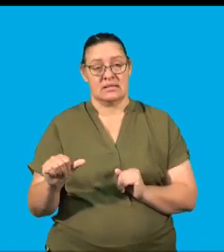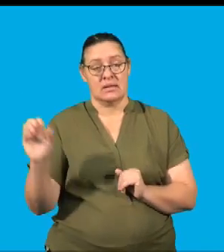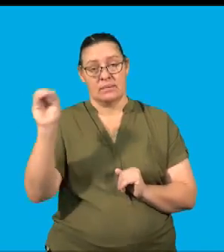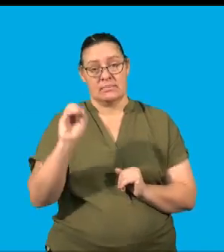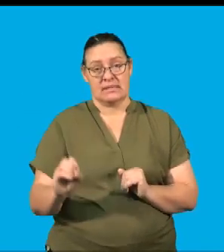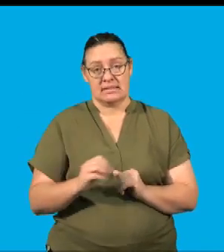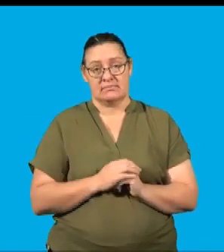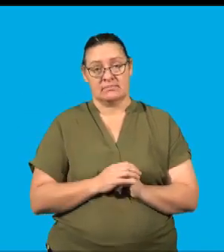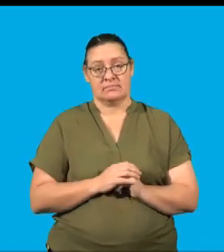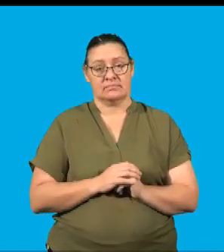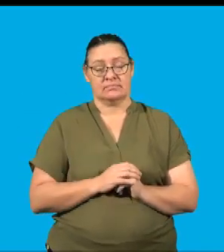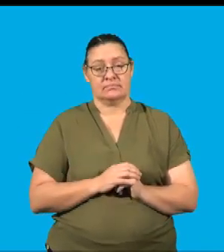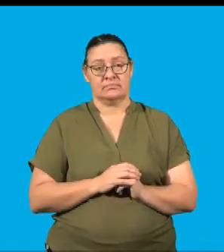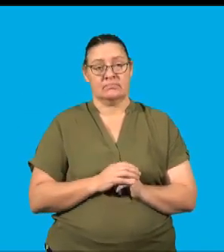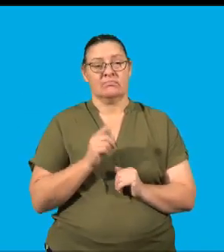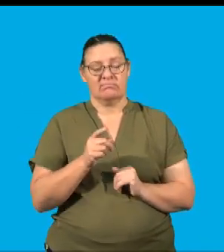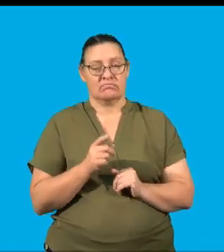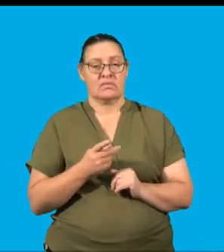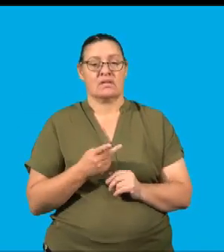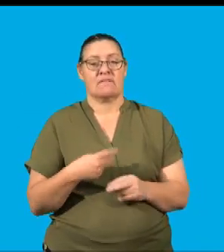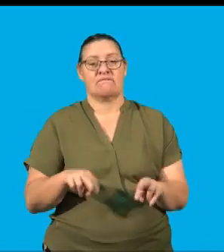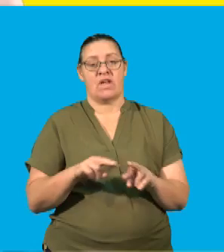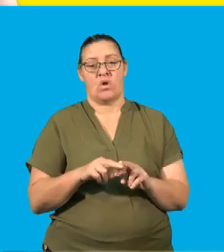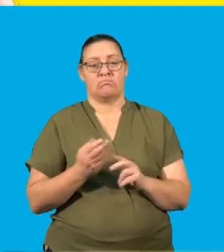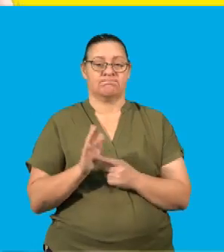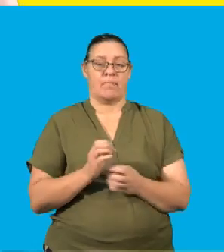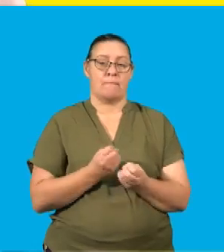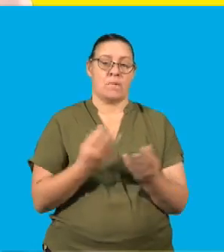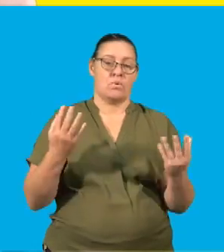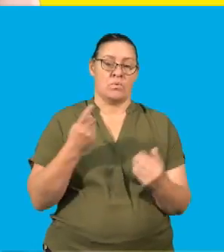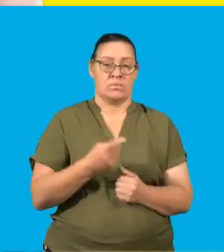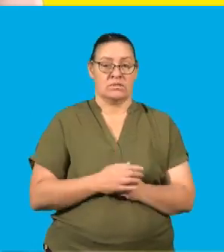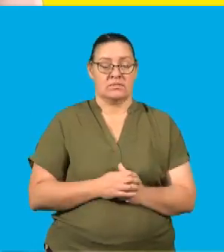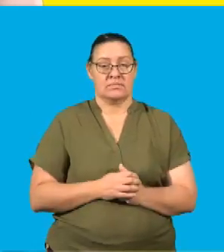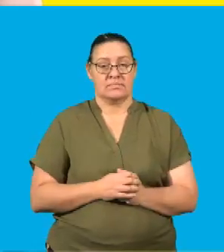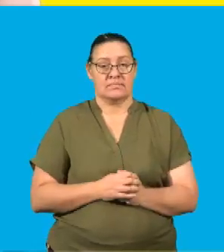66%. That is the value that appears the most.